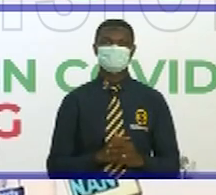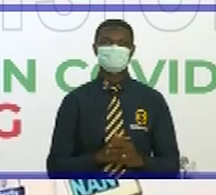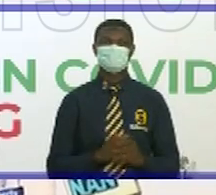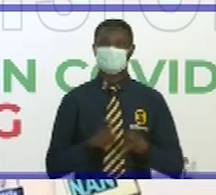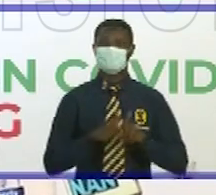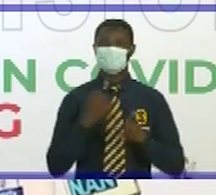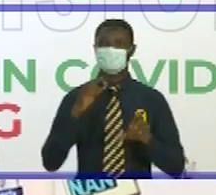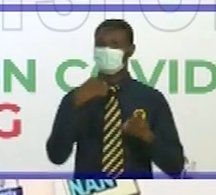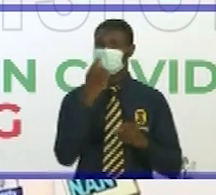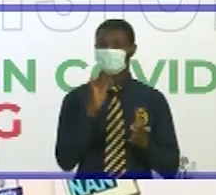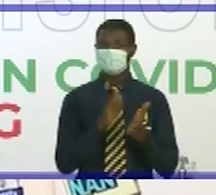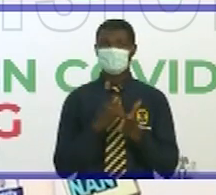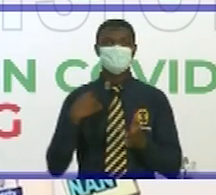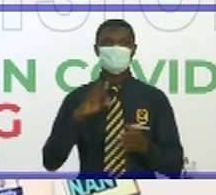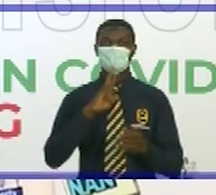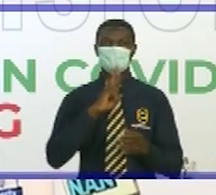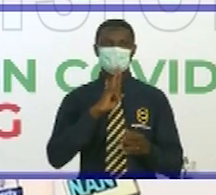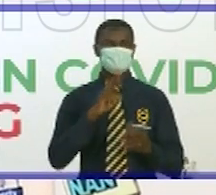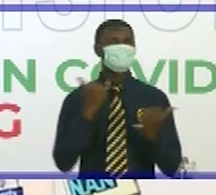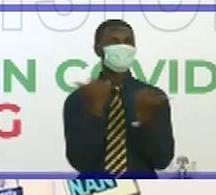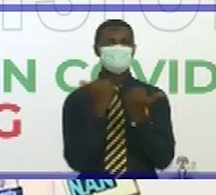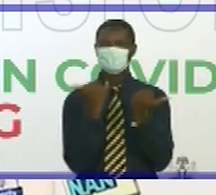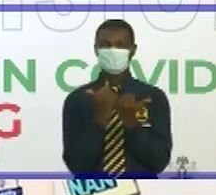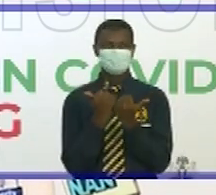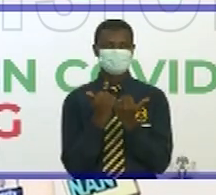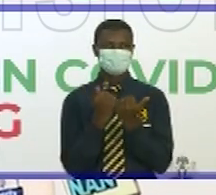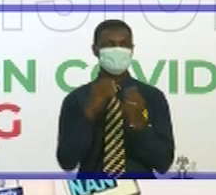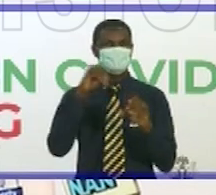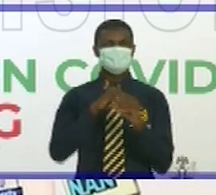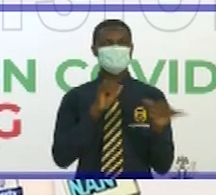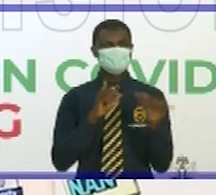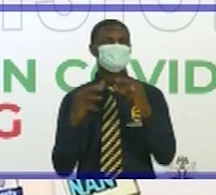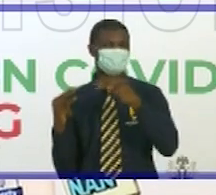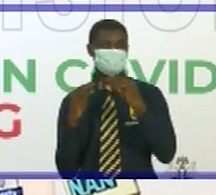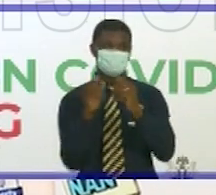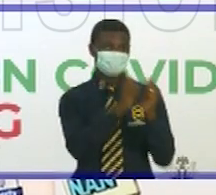that we're in this battle together. There's so much to do.